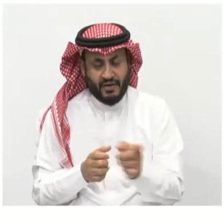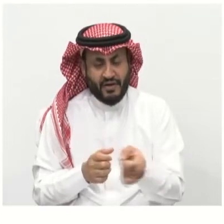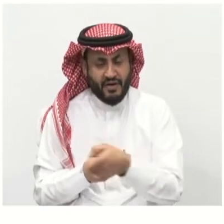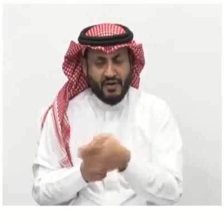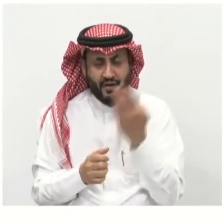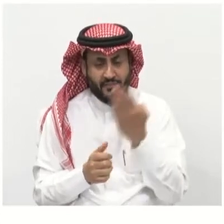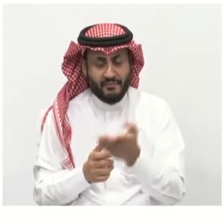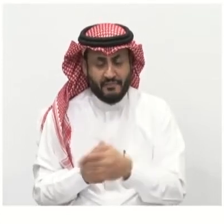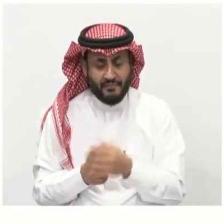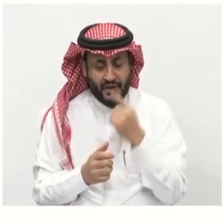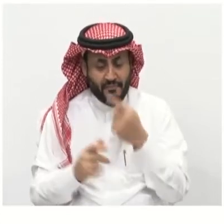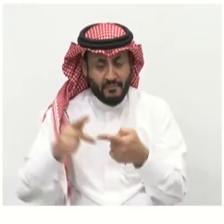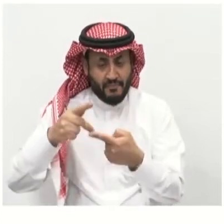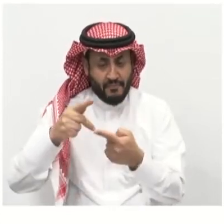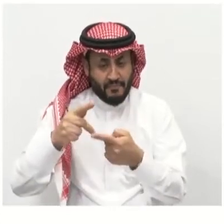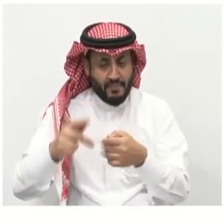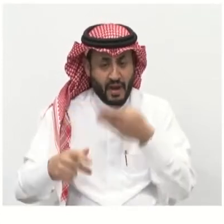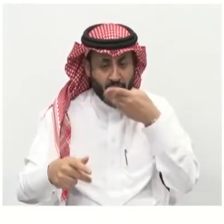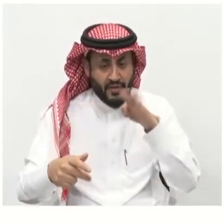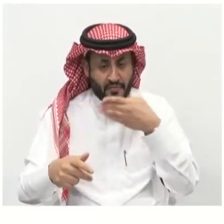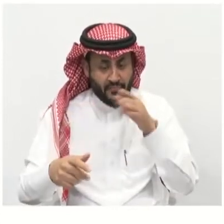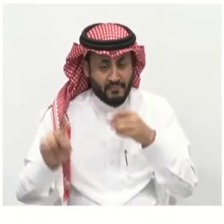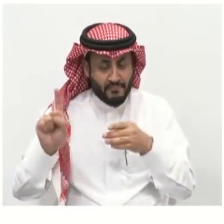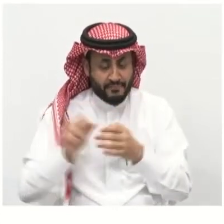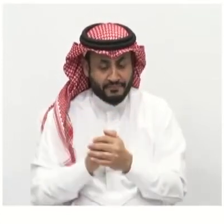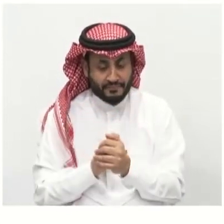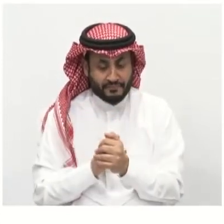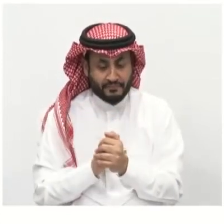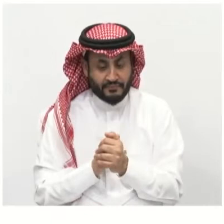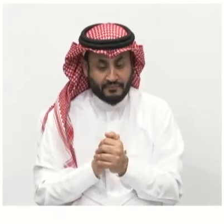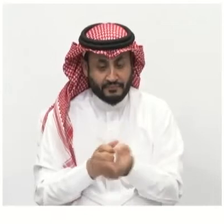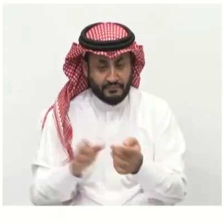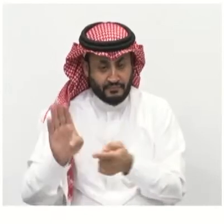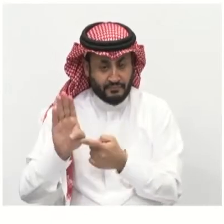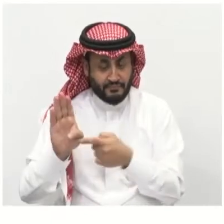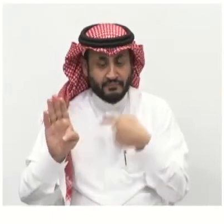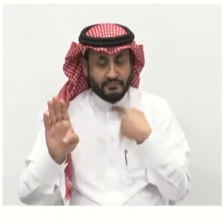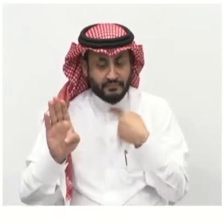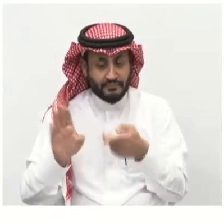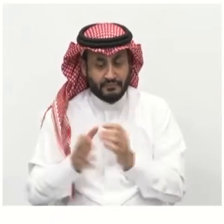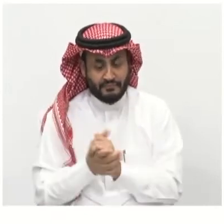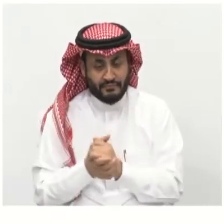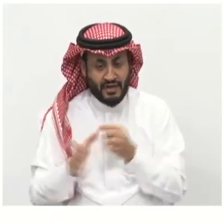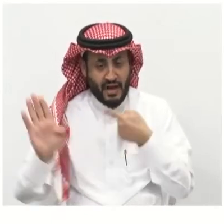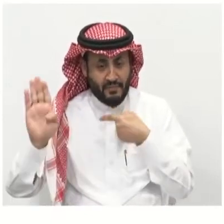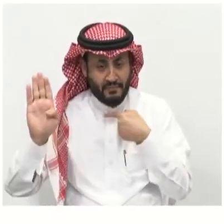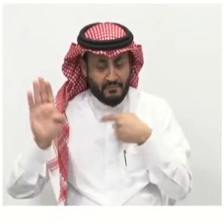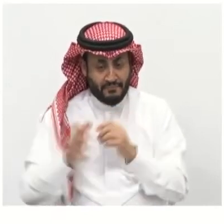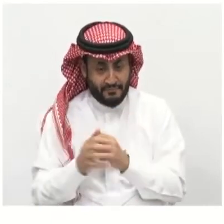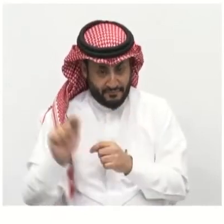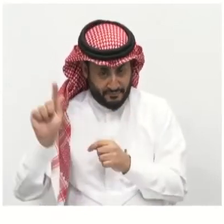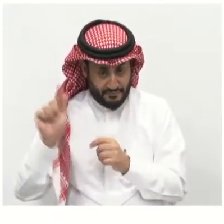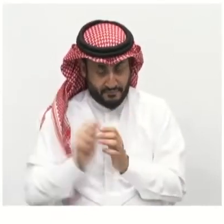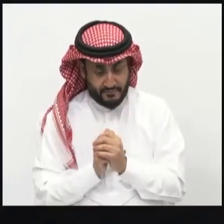she paints. It's called a beret. Do you